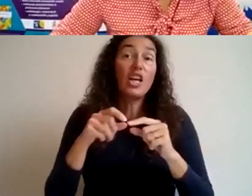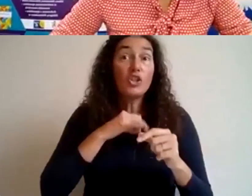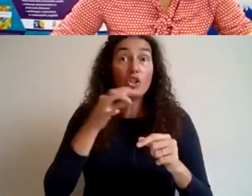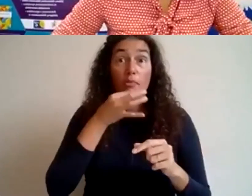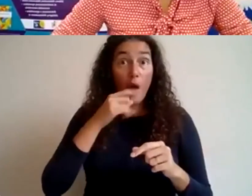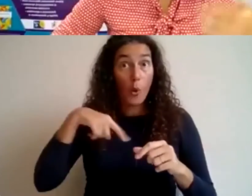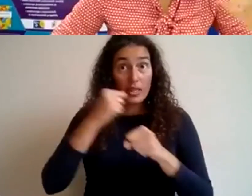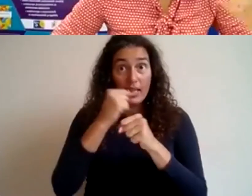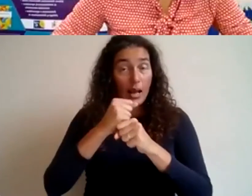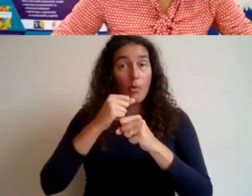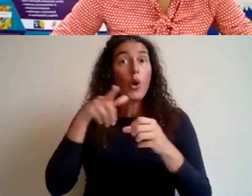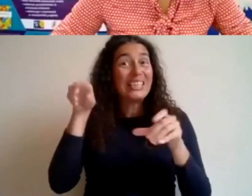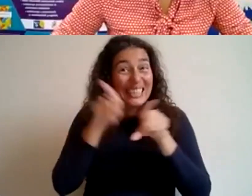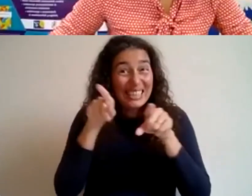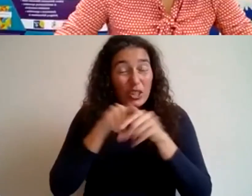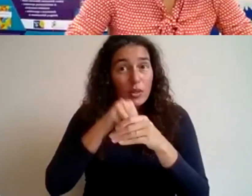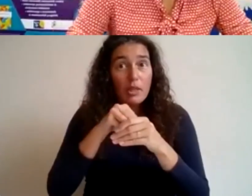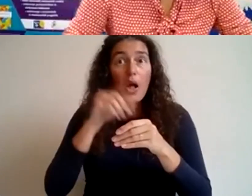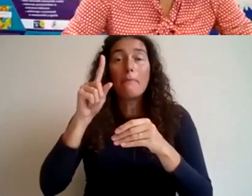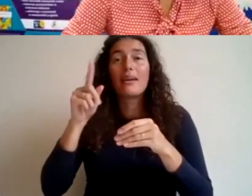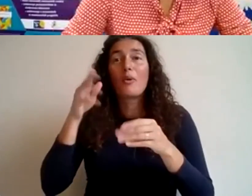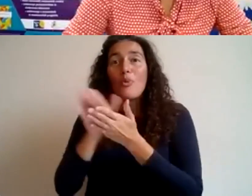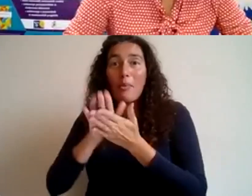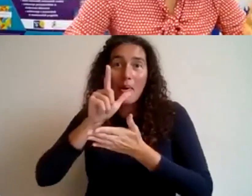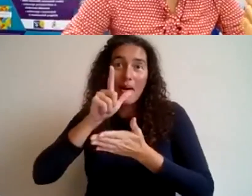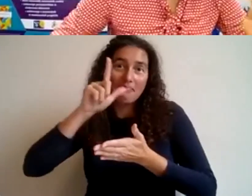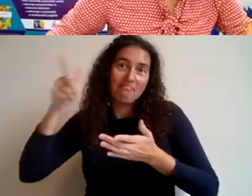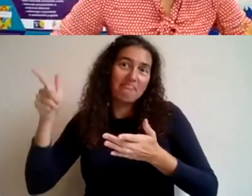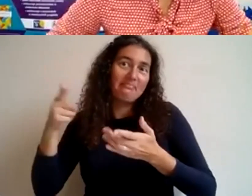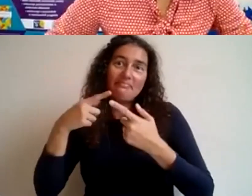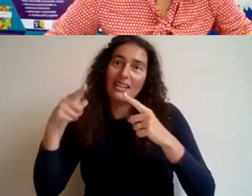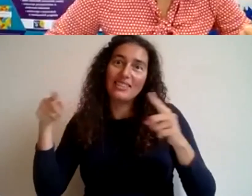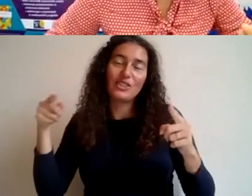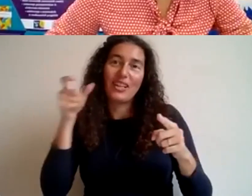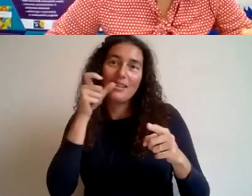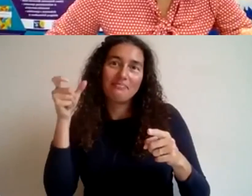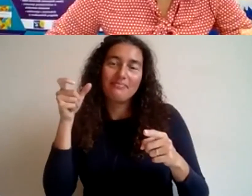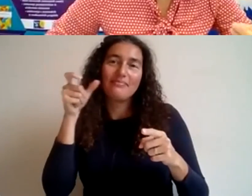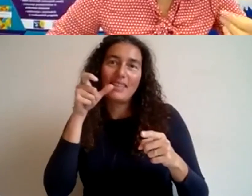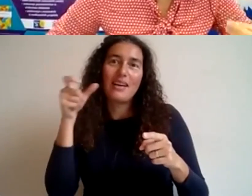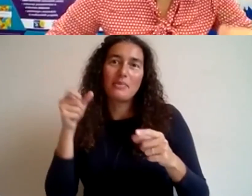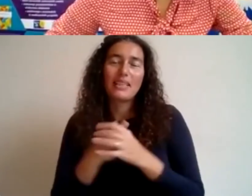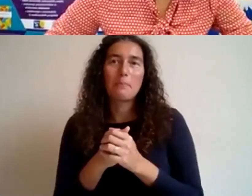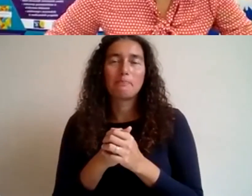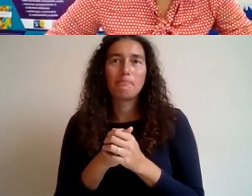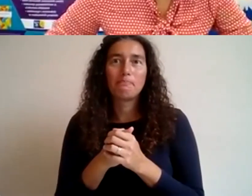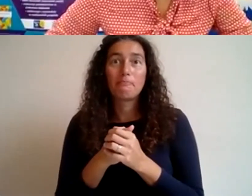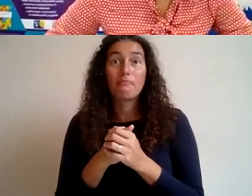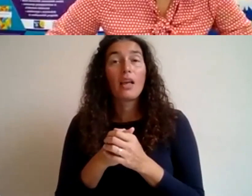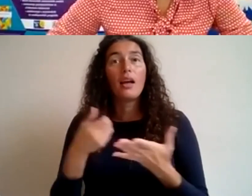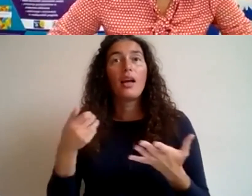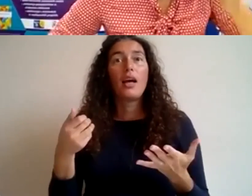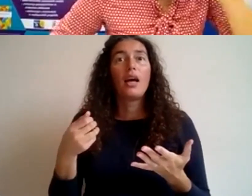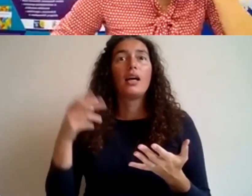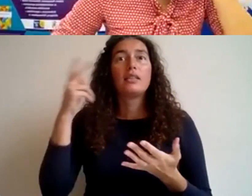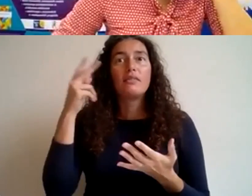different names. On the other hand, when it comes to terms that are usually or nowadays being used